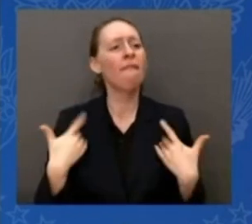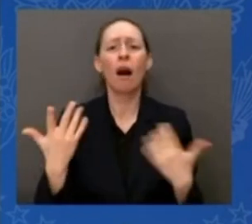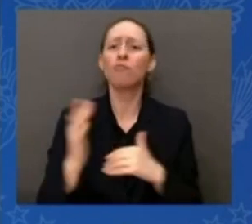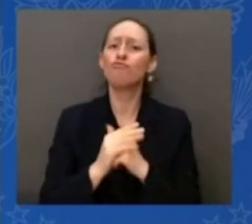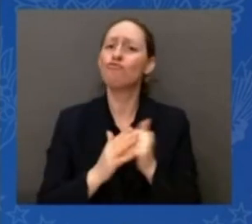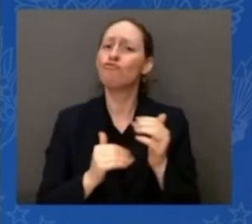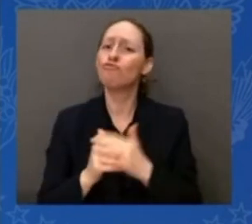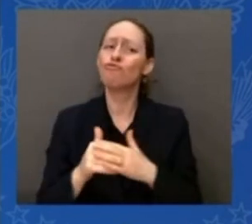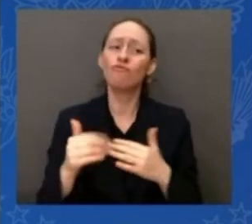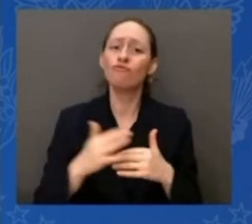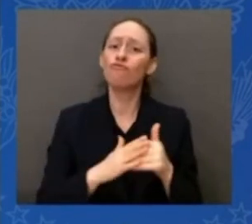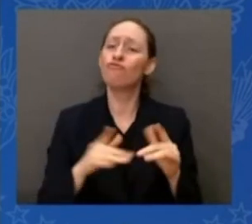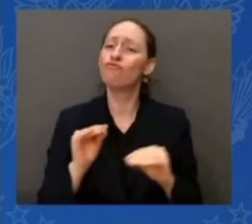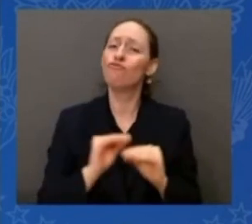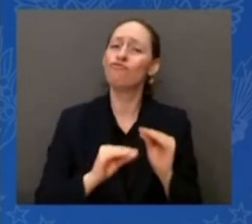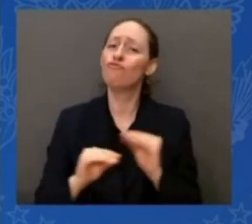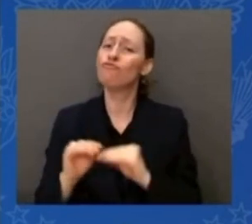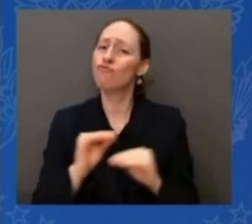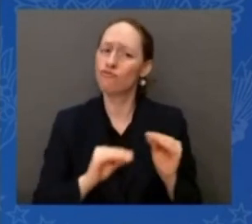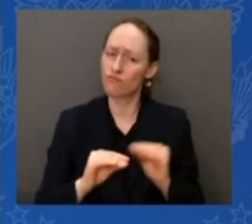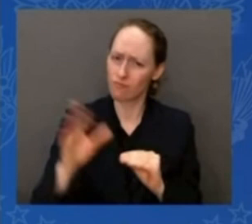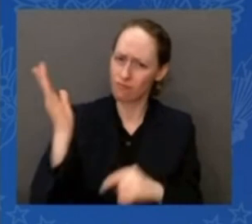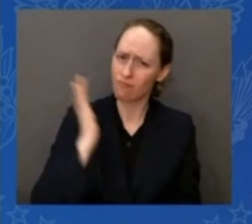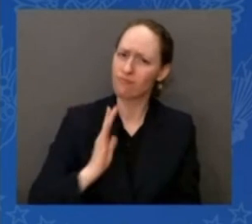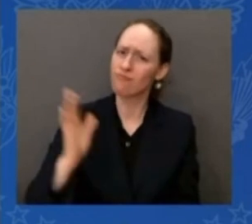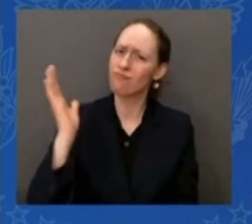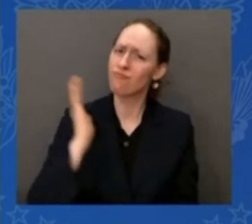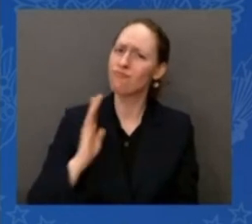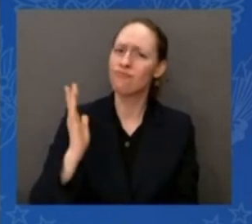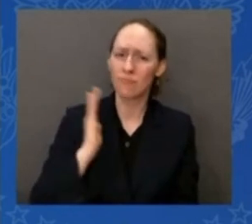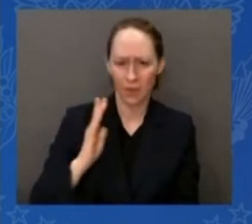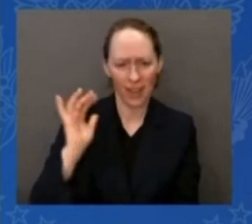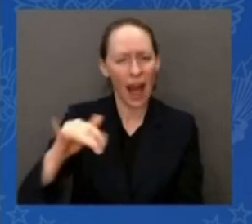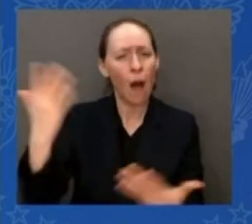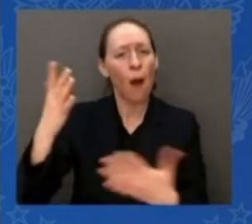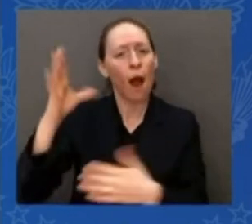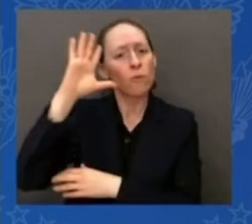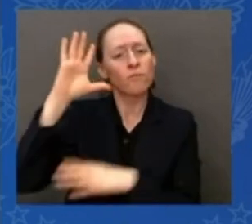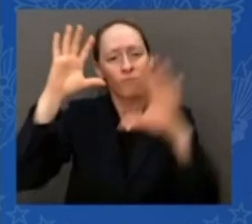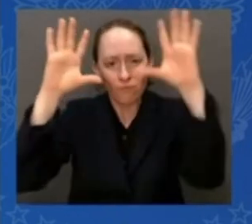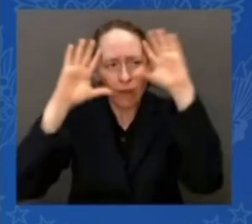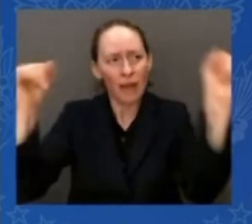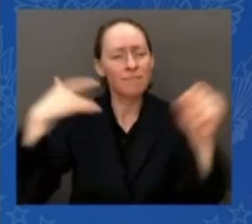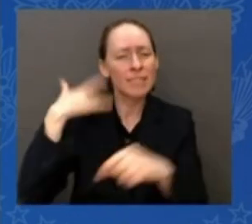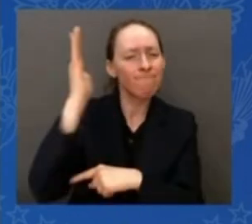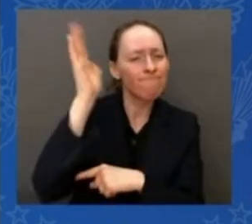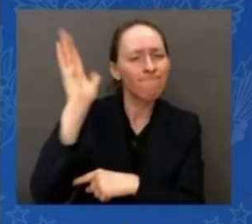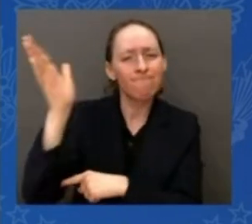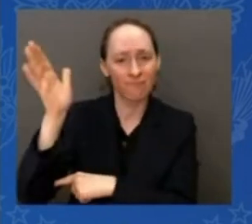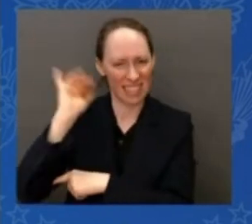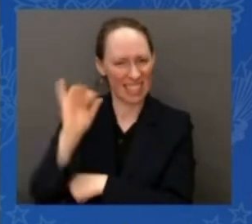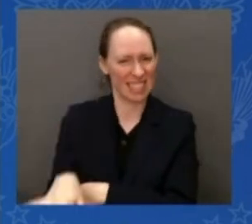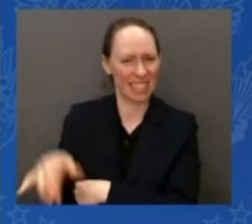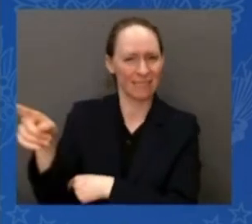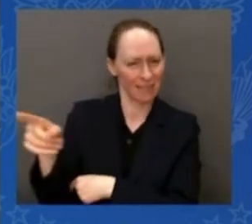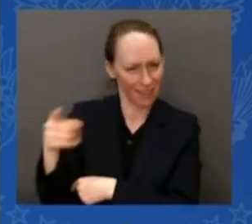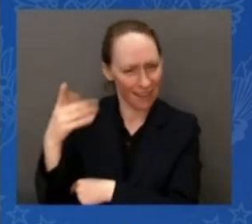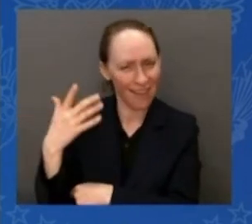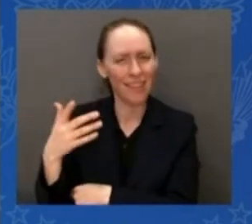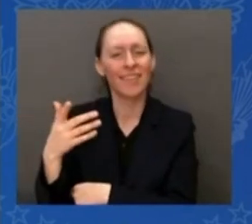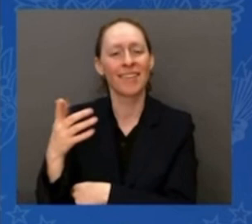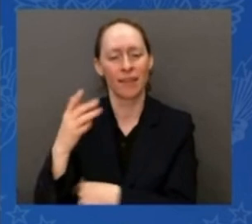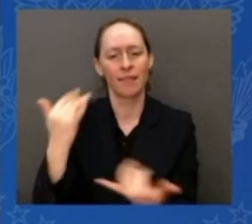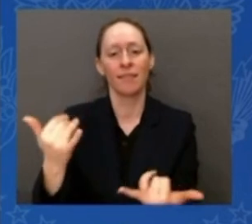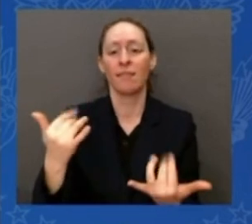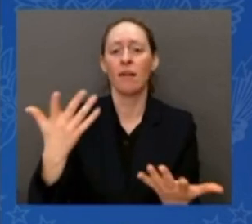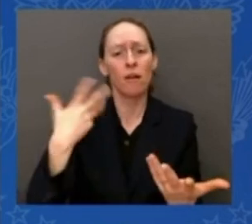made workers, worker well-being, and worker power so central to his vision of a strong nation and a